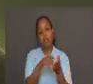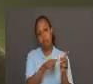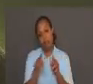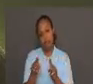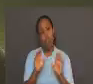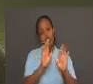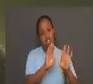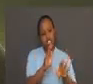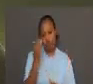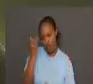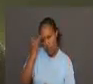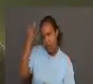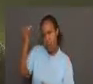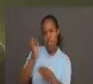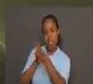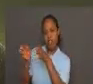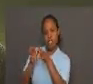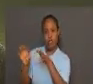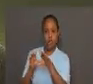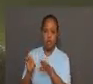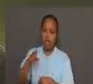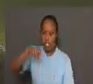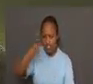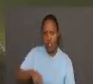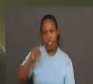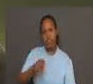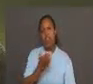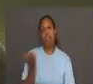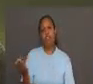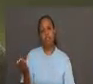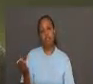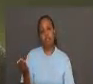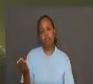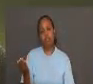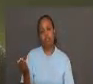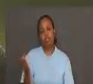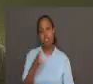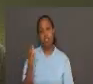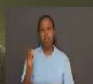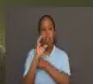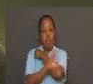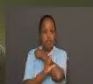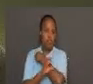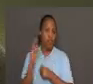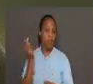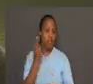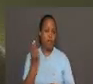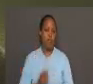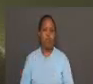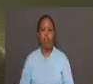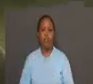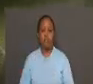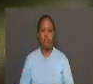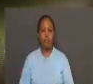and express their views on important issues affecting them and their country.